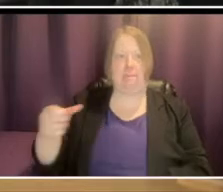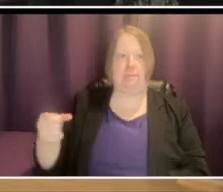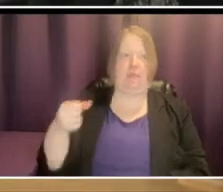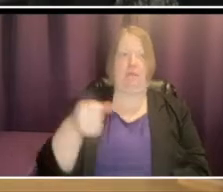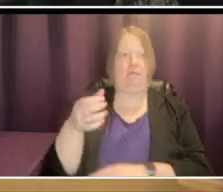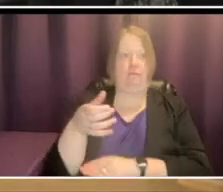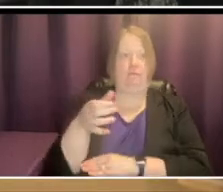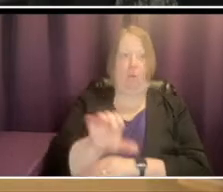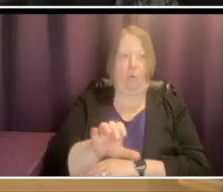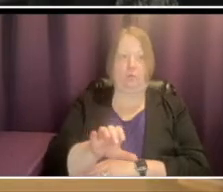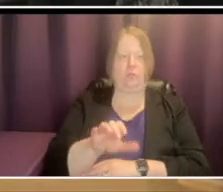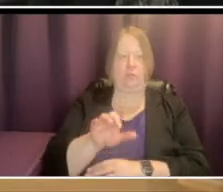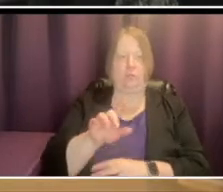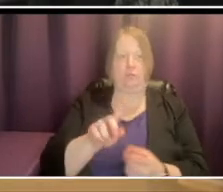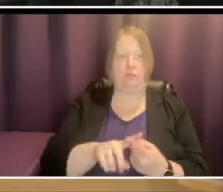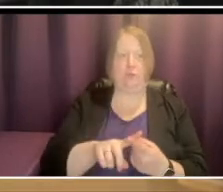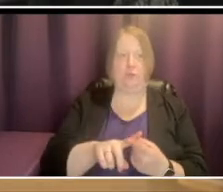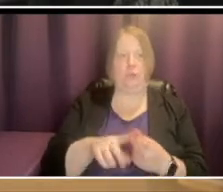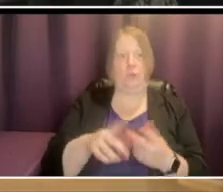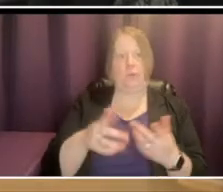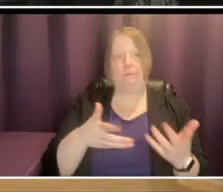a position of